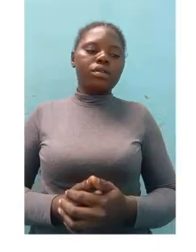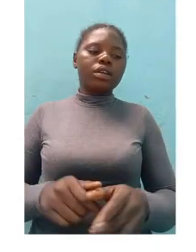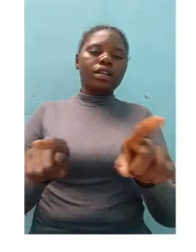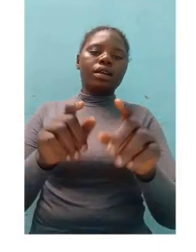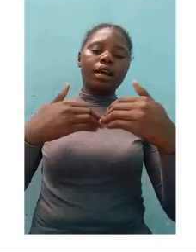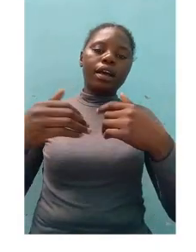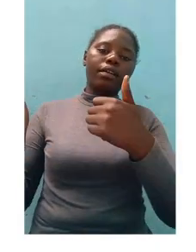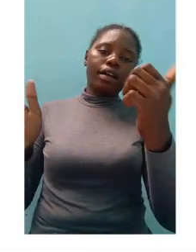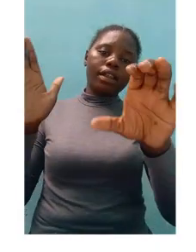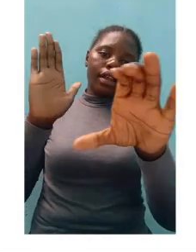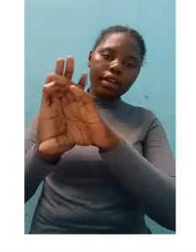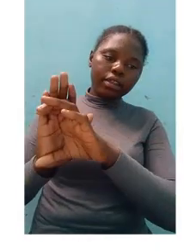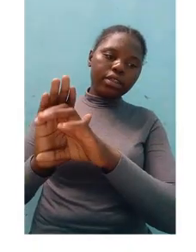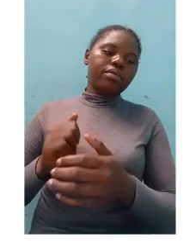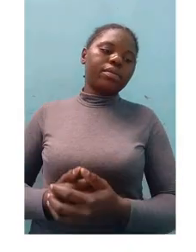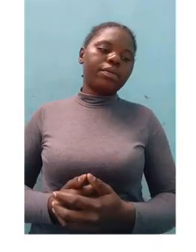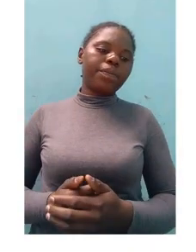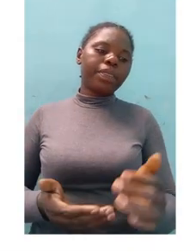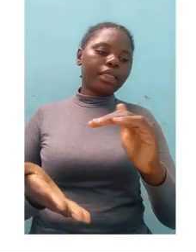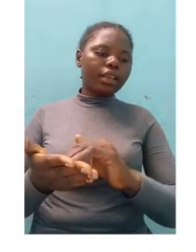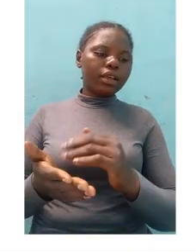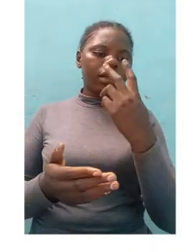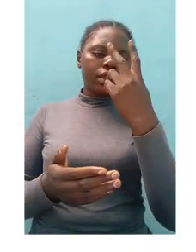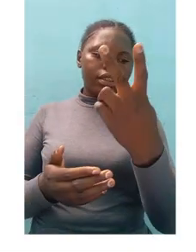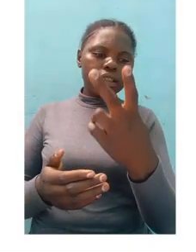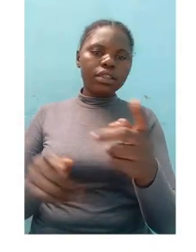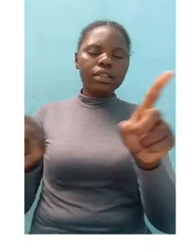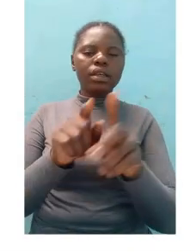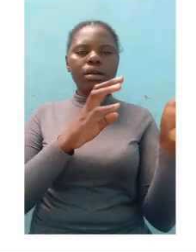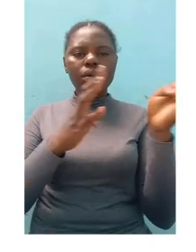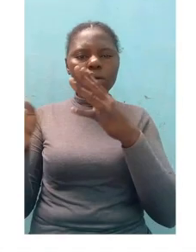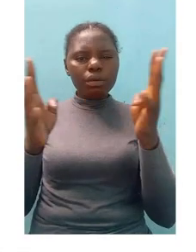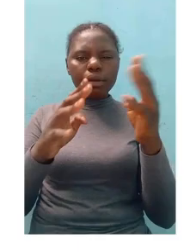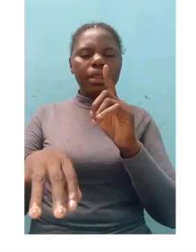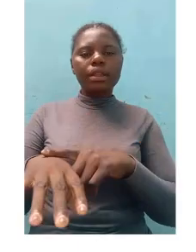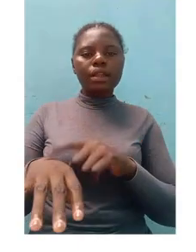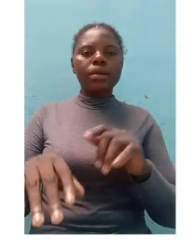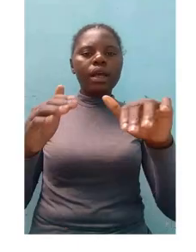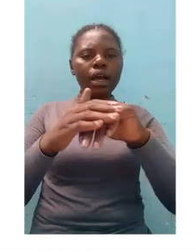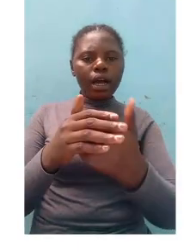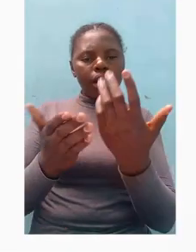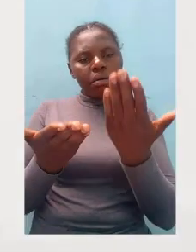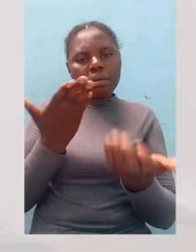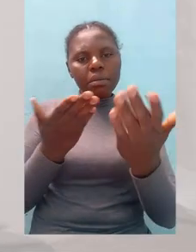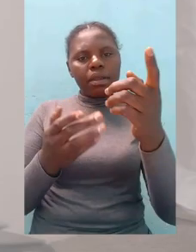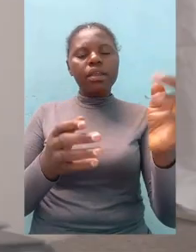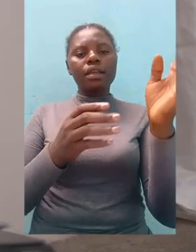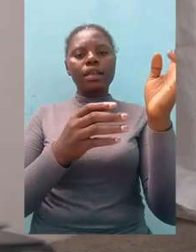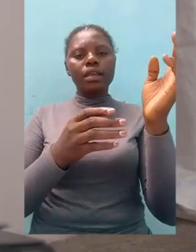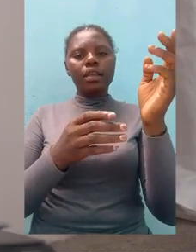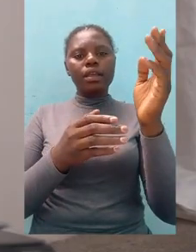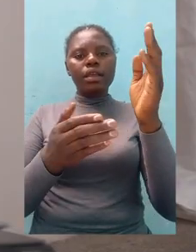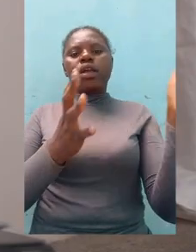do another example. Again, say they're looking at all the weather phenomena and they're thinking, okay, well, how likely is it that